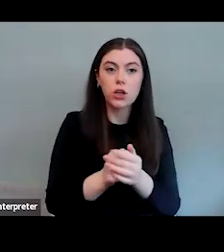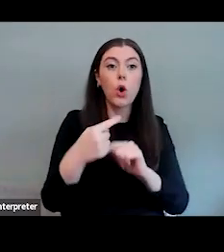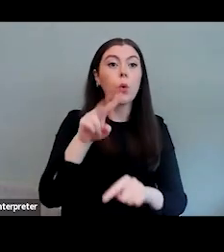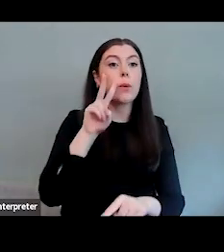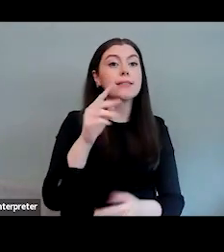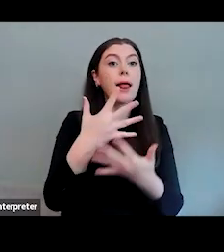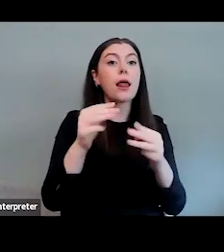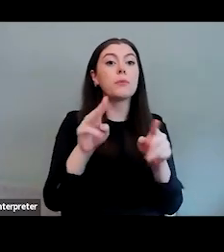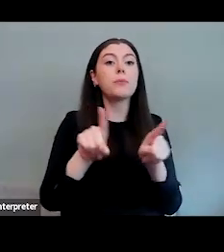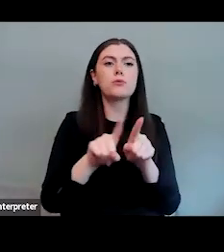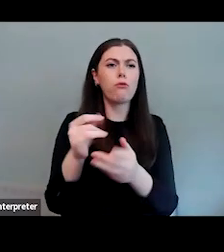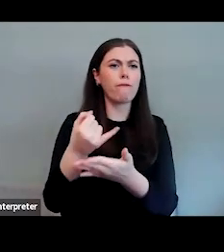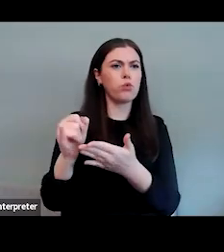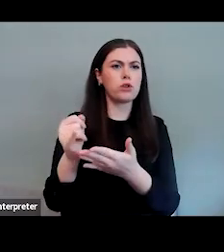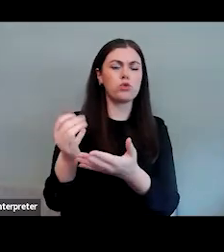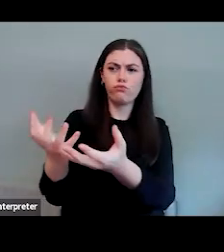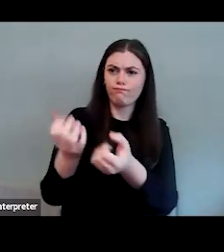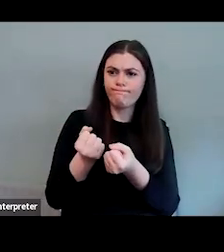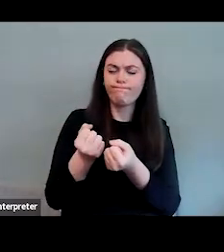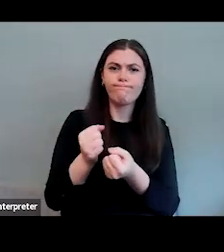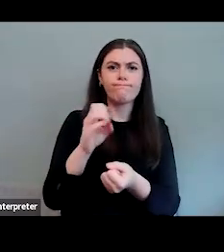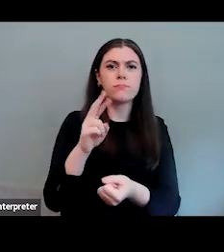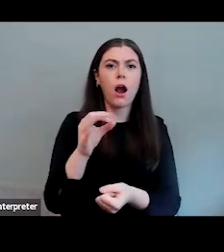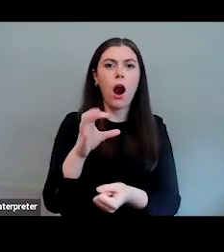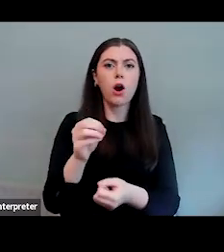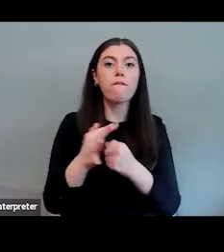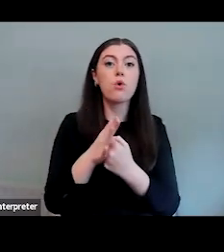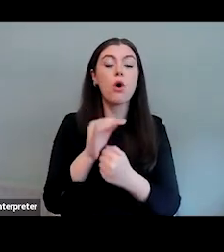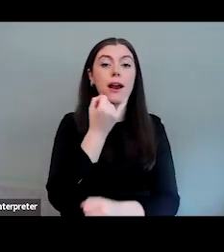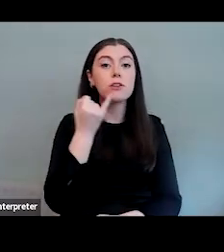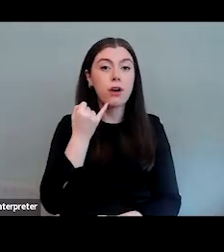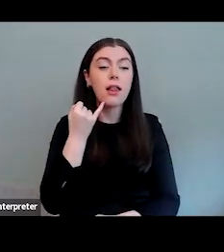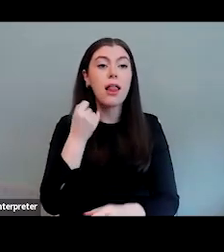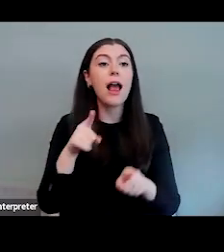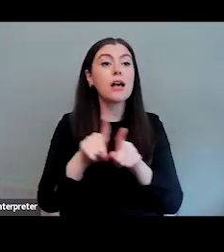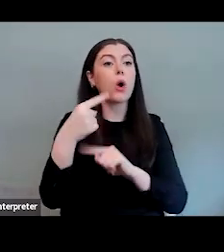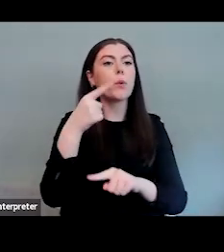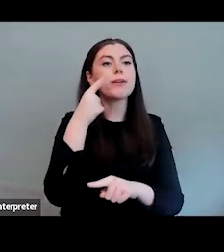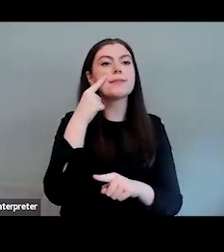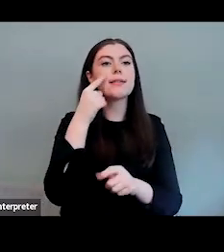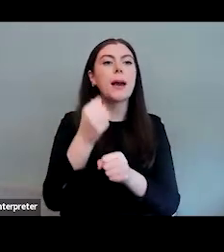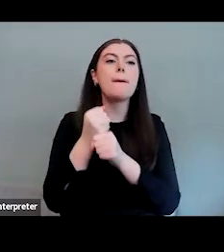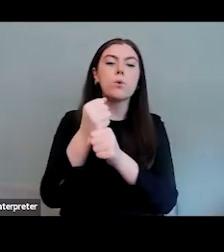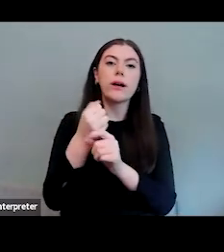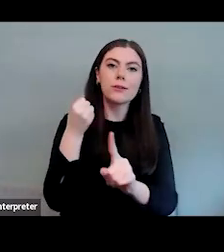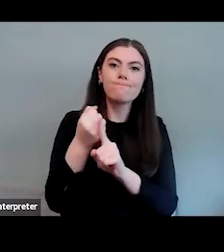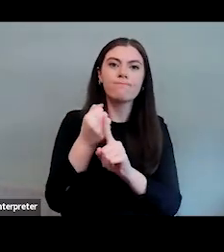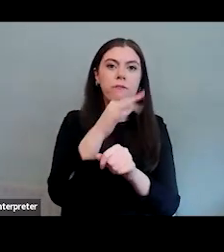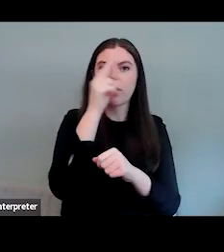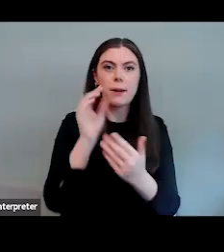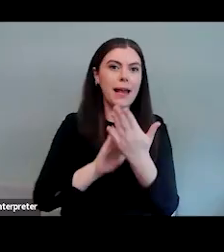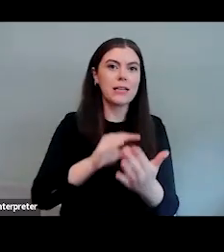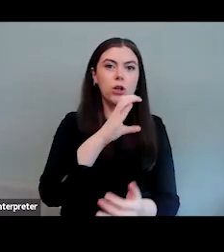refusing to handle cargo, military cargo that was going to Israel. But we also seen the power of boycotts, like against Coca-Cola, against